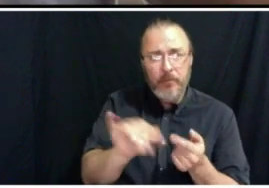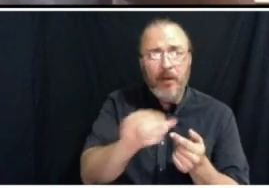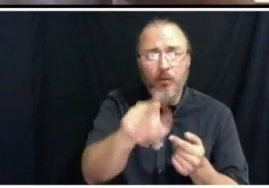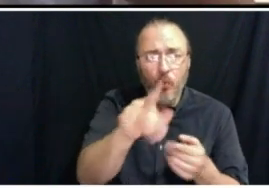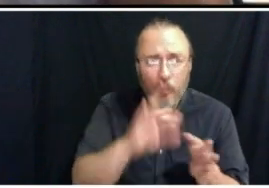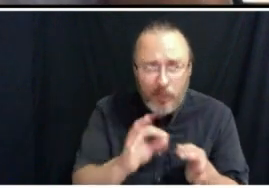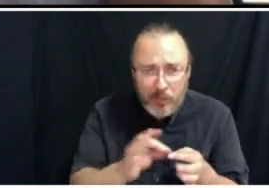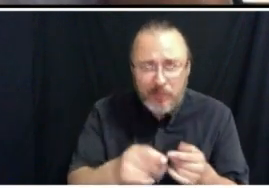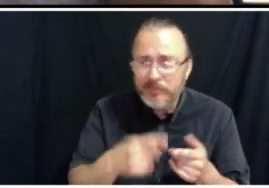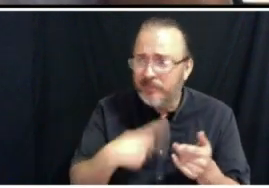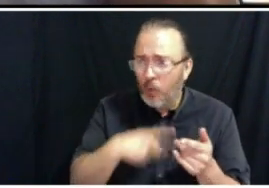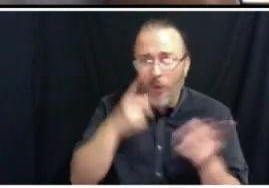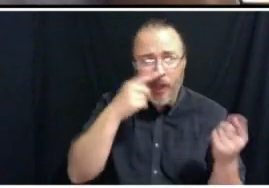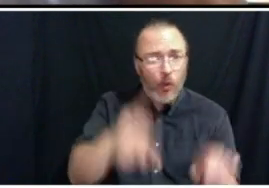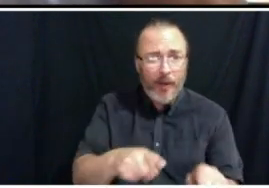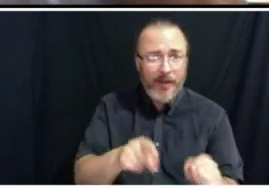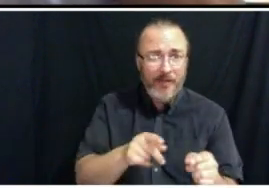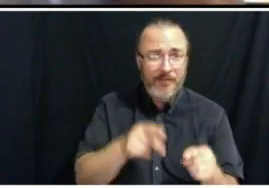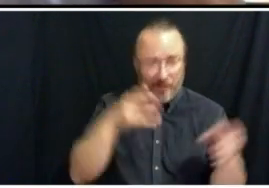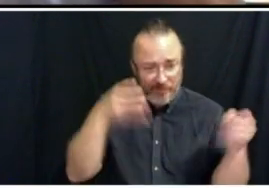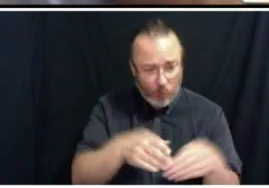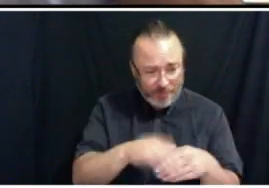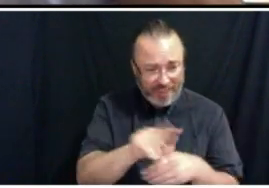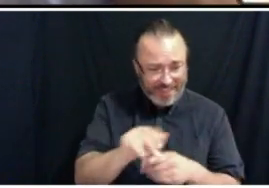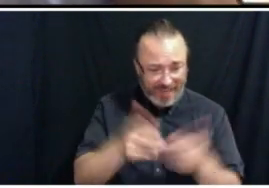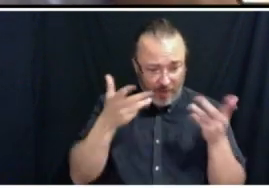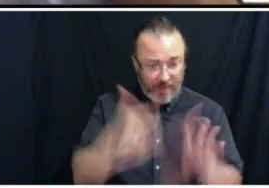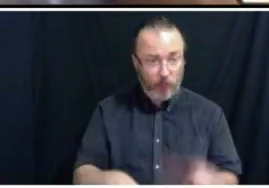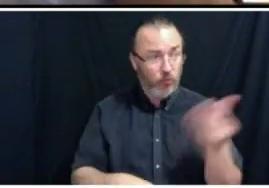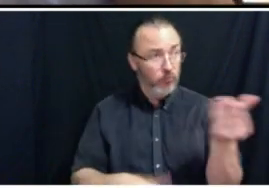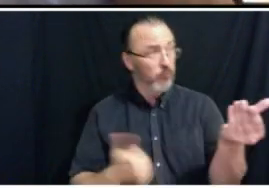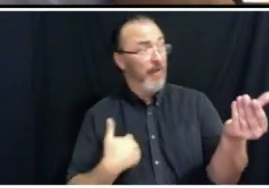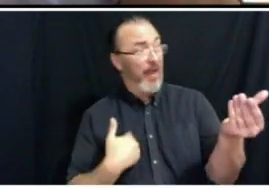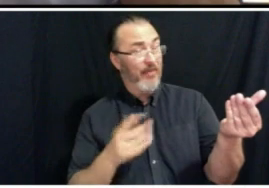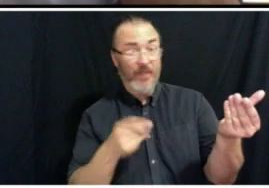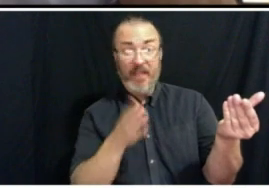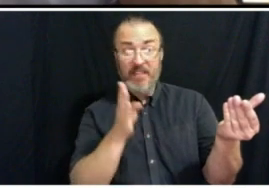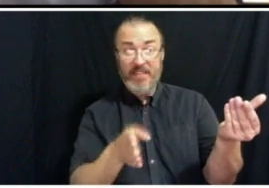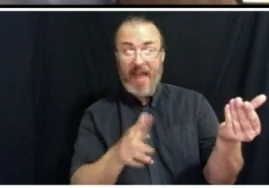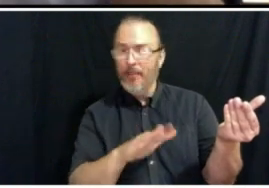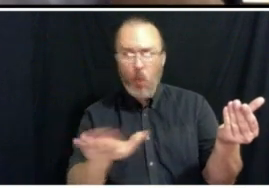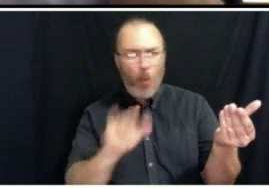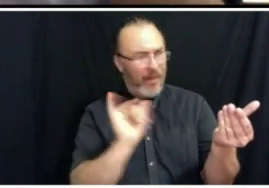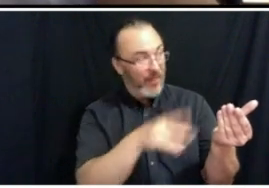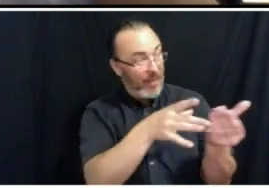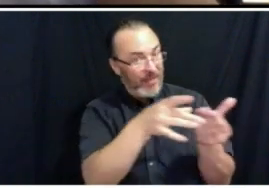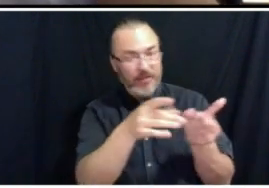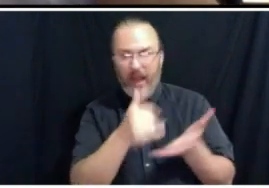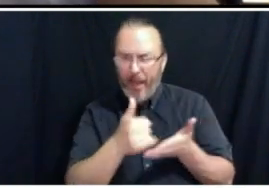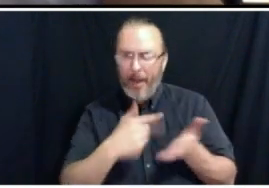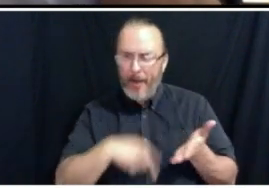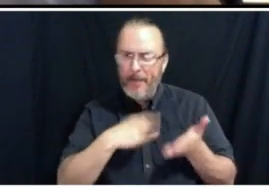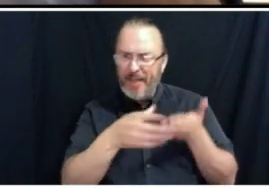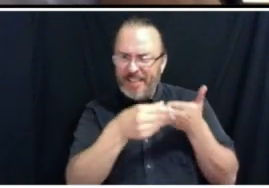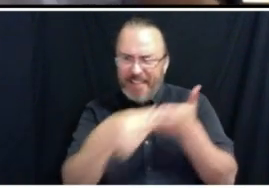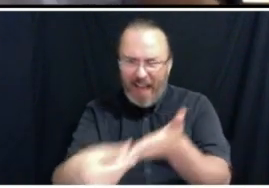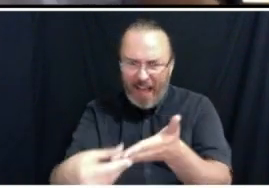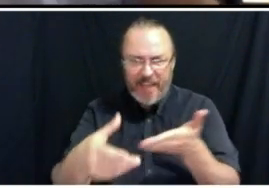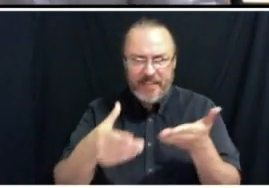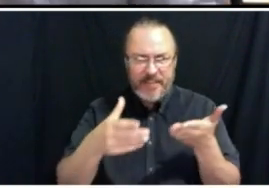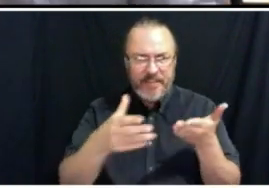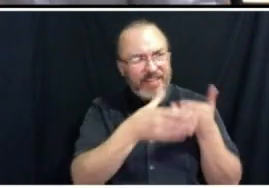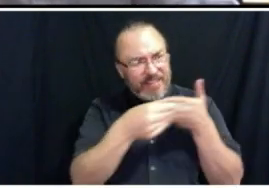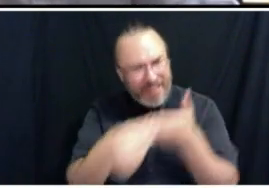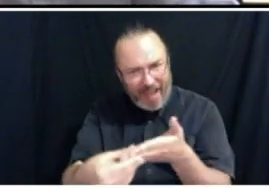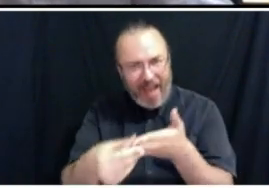not stopping at the data, but making sure there are data that help us to guide funding within the regular within the